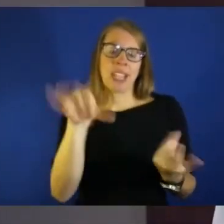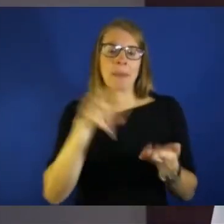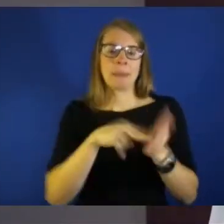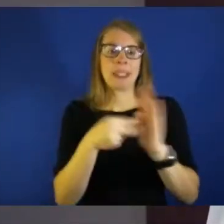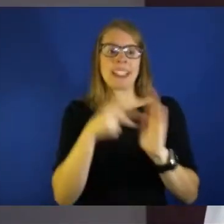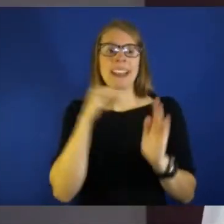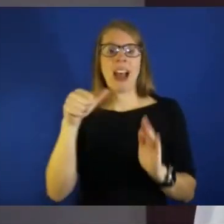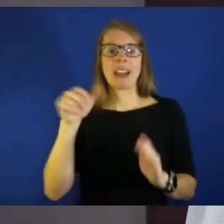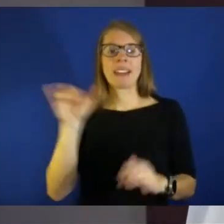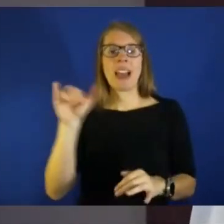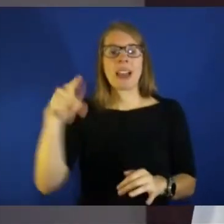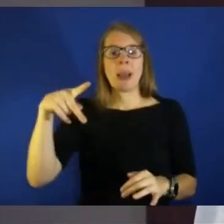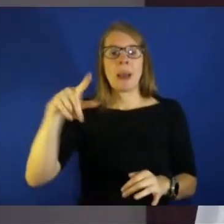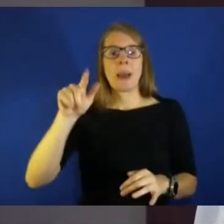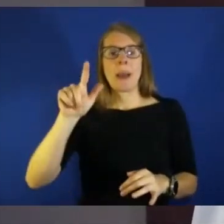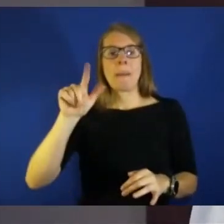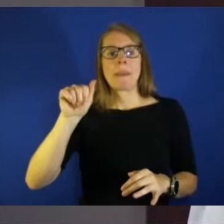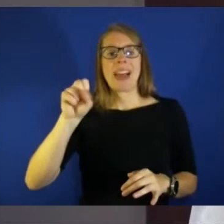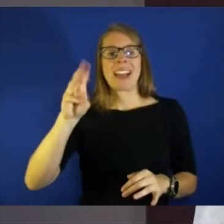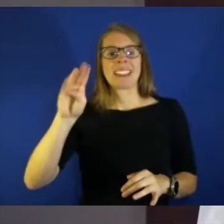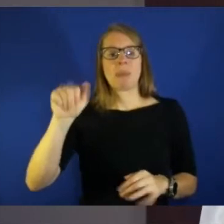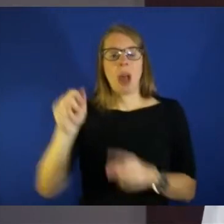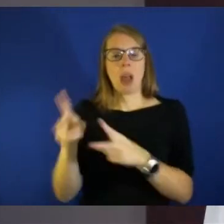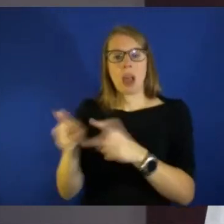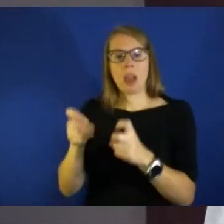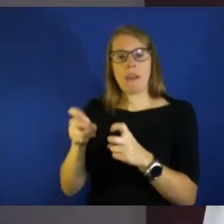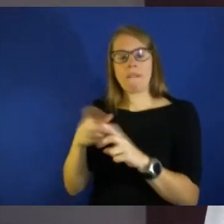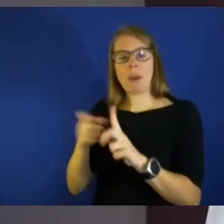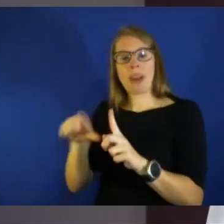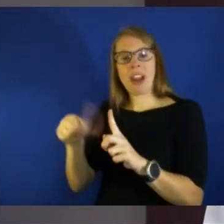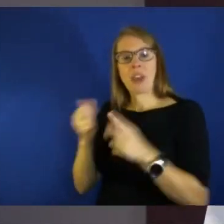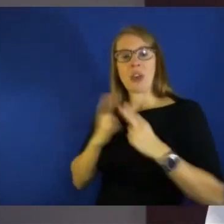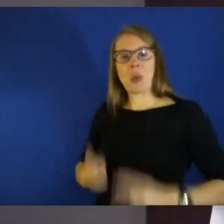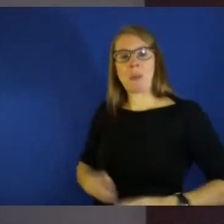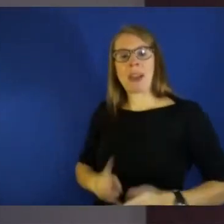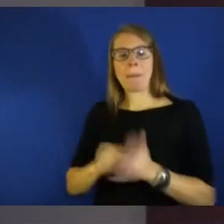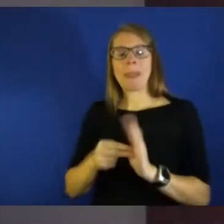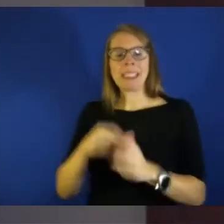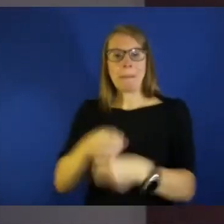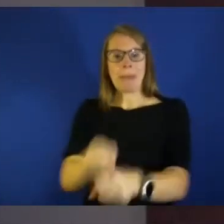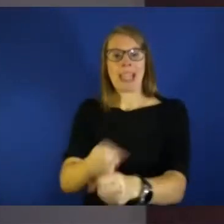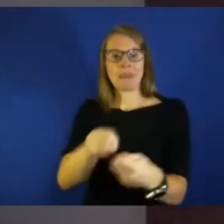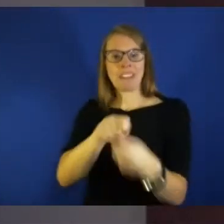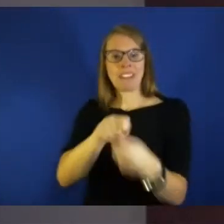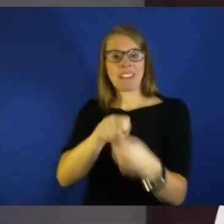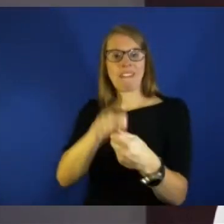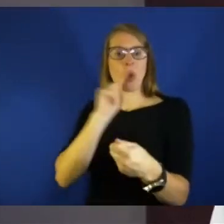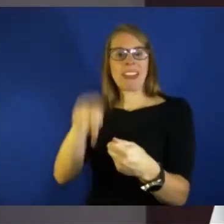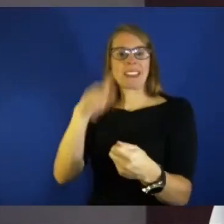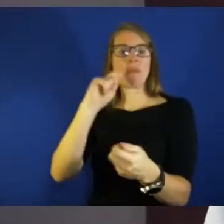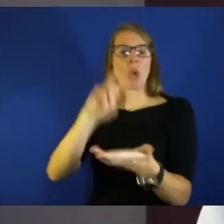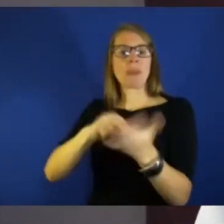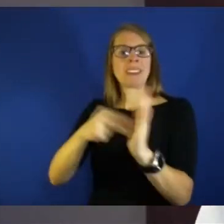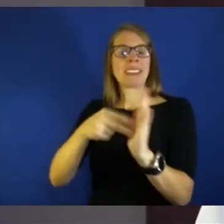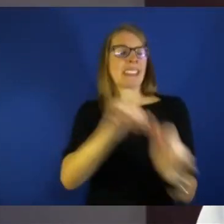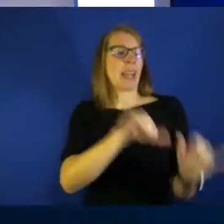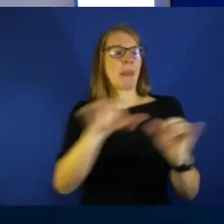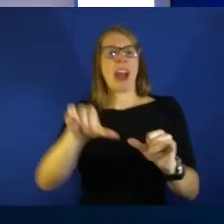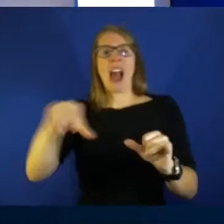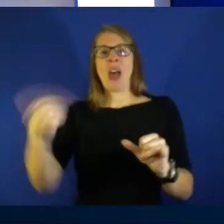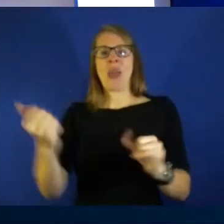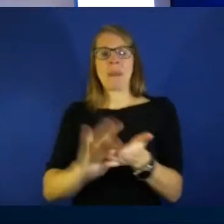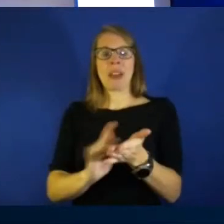where it's coming from another human. It's something that's made specifically for this purpose, just like any other medication is. It's an extremely